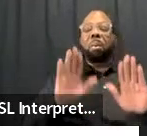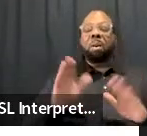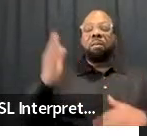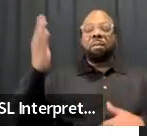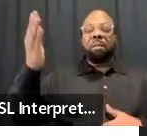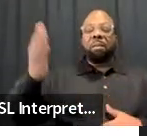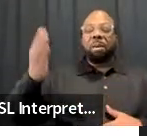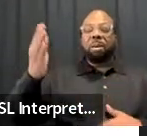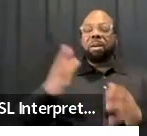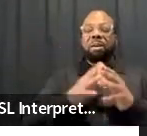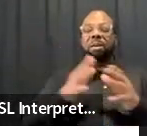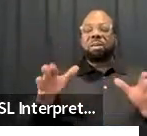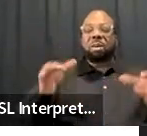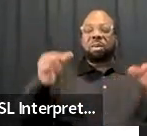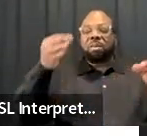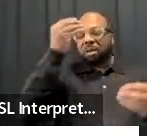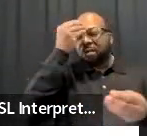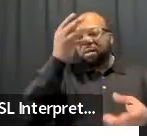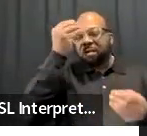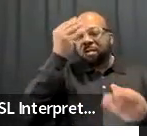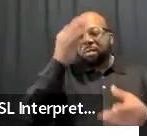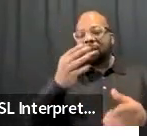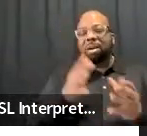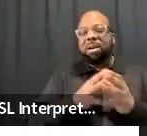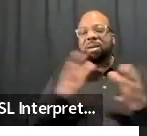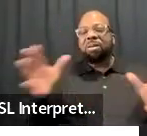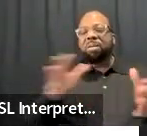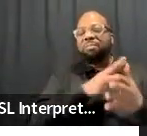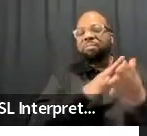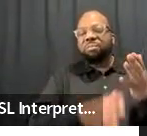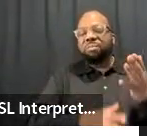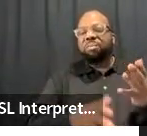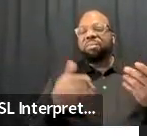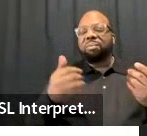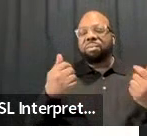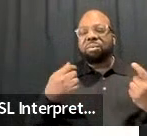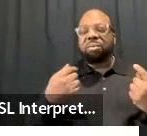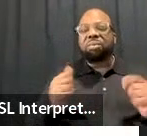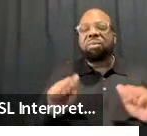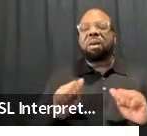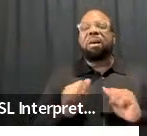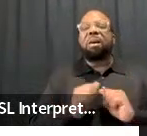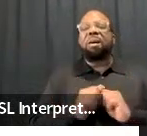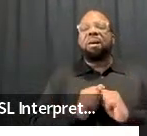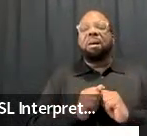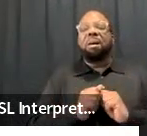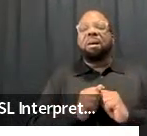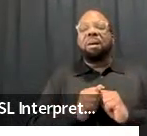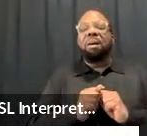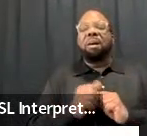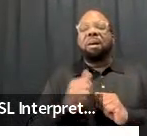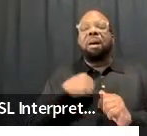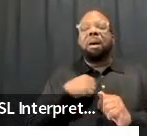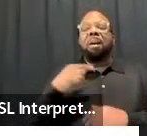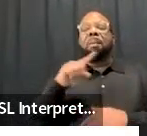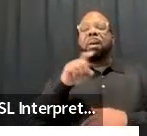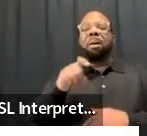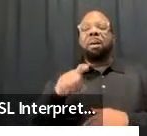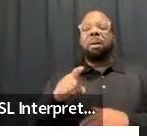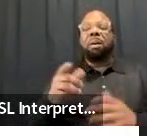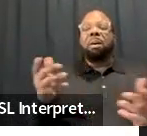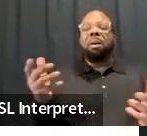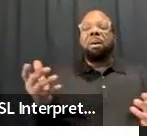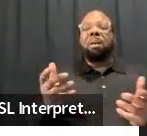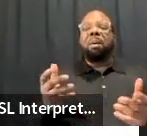and so much detail and so many great initiatives. But I guess my question is, one, how can